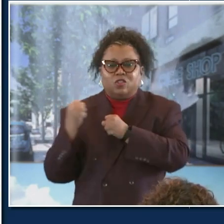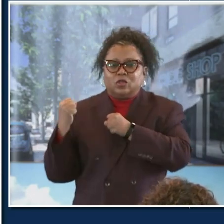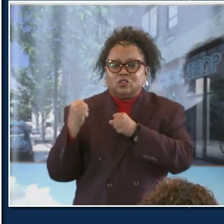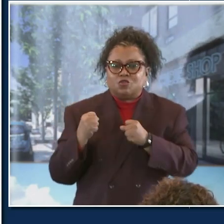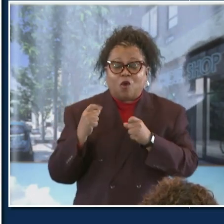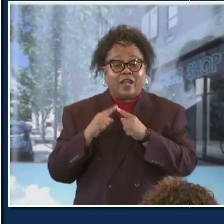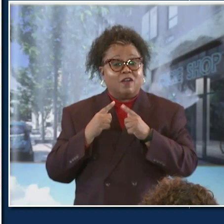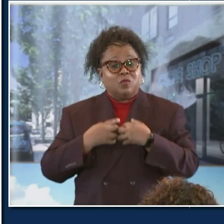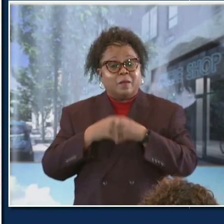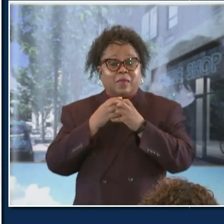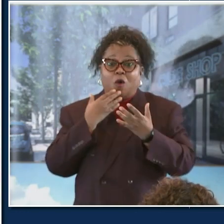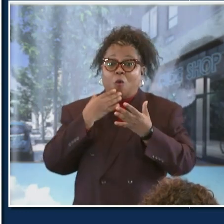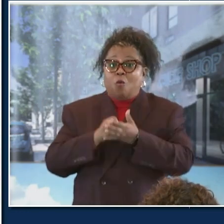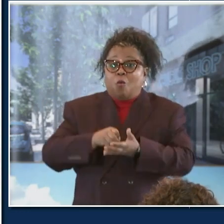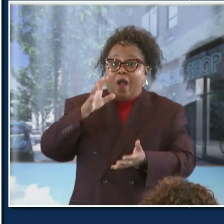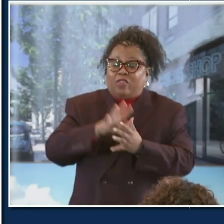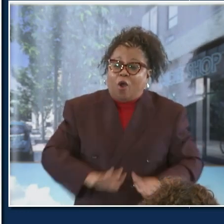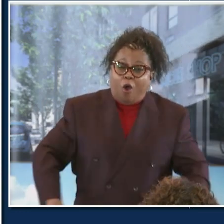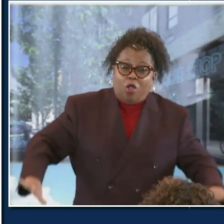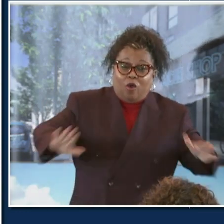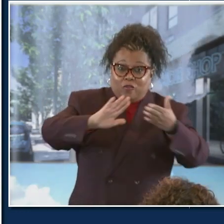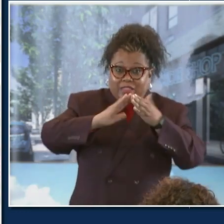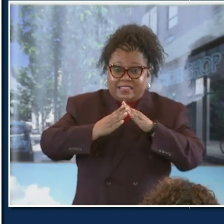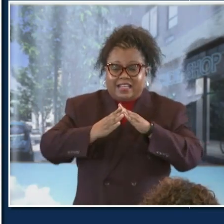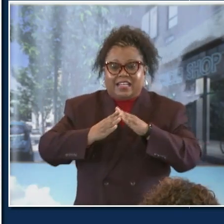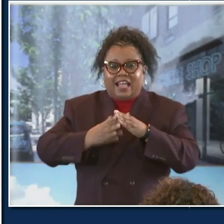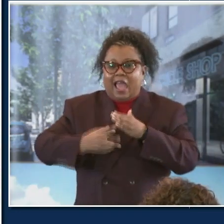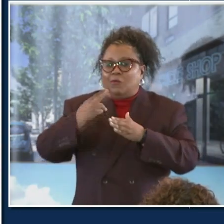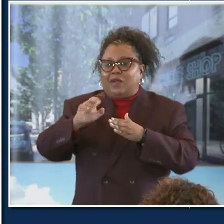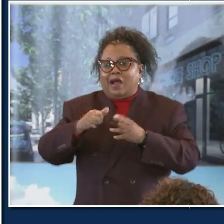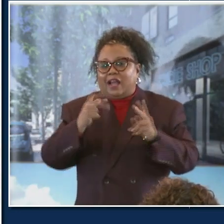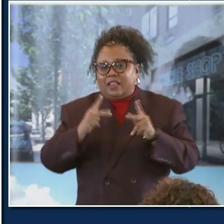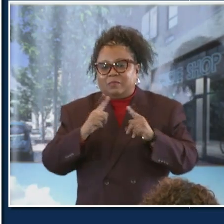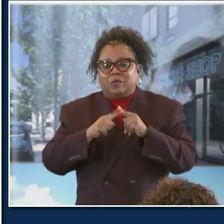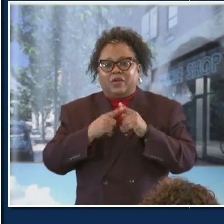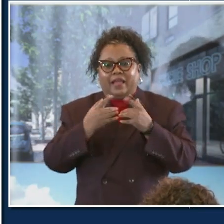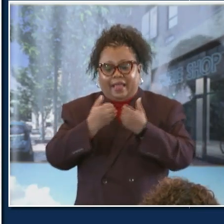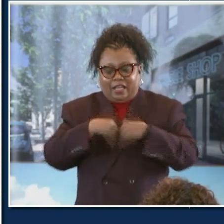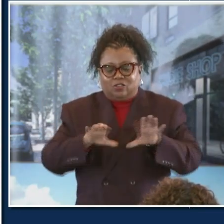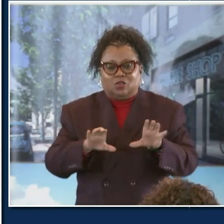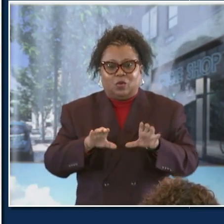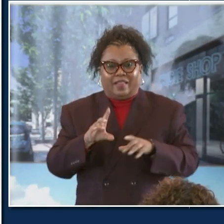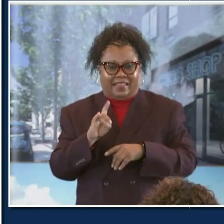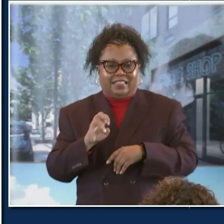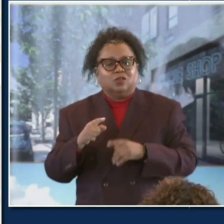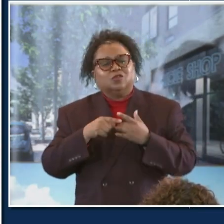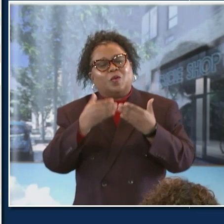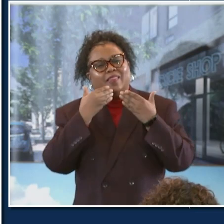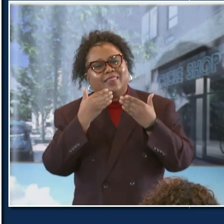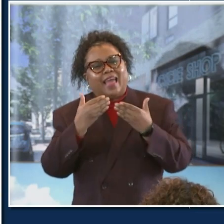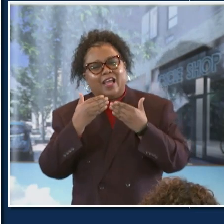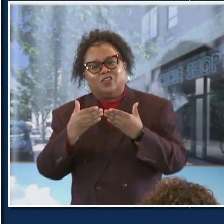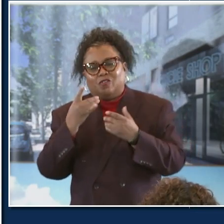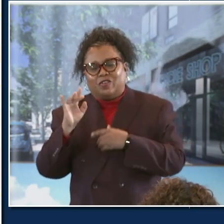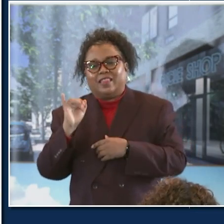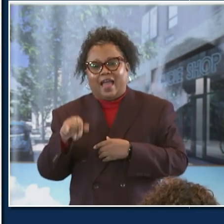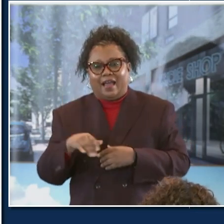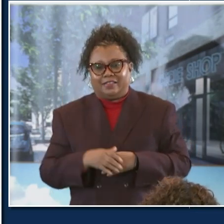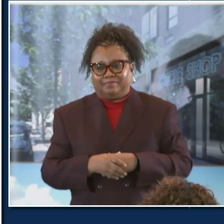stronger if we build wealth across our city and we cut other people into the deal. So thank you for